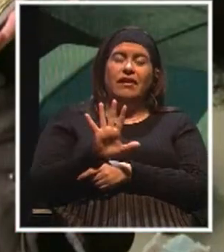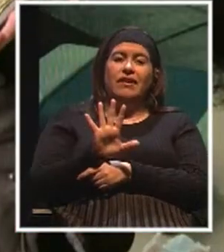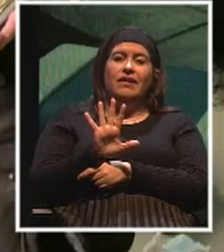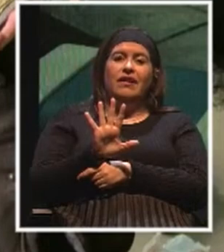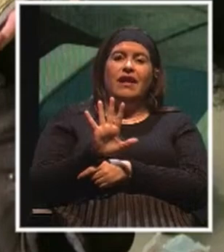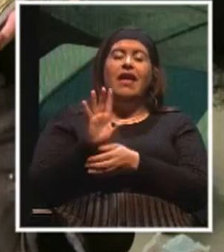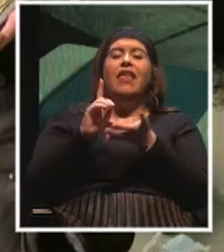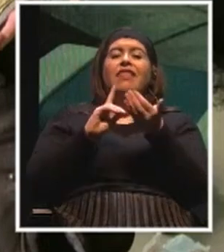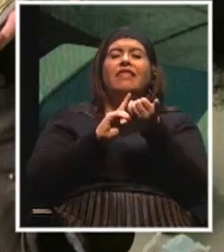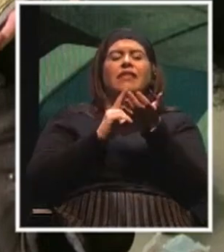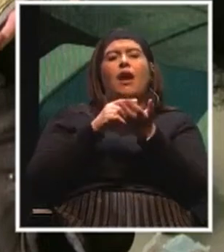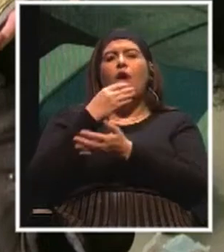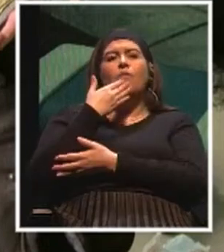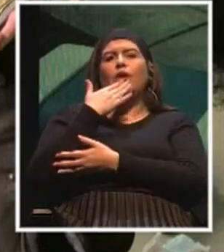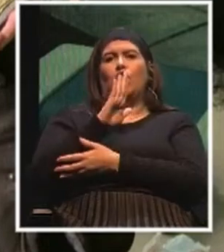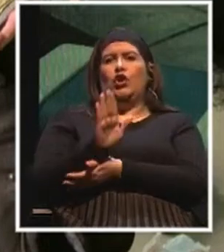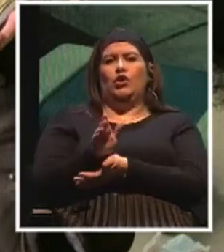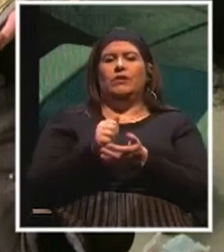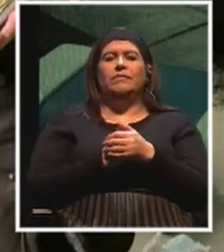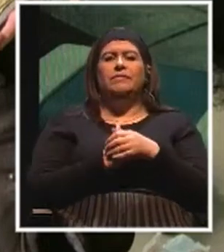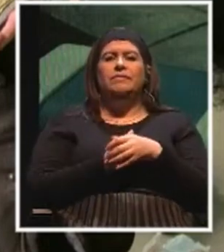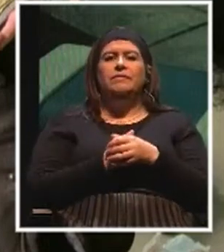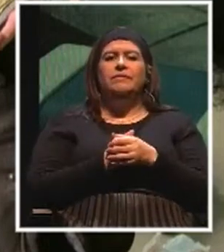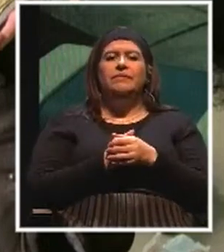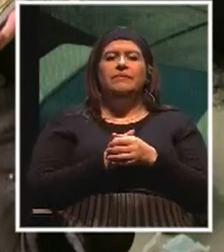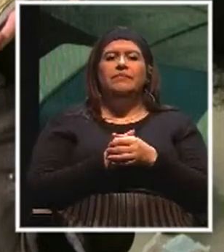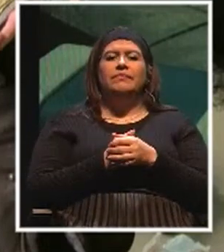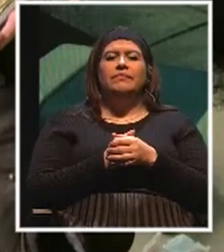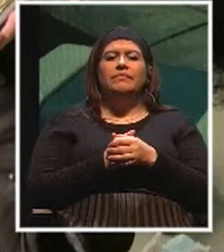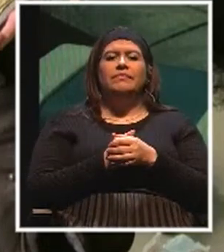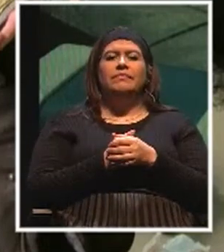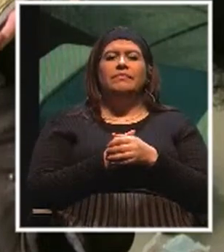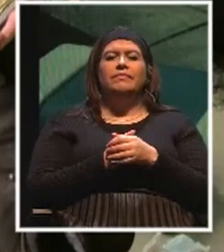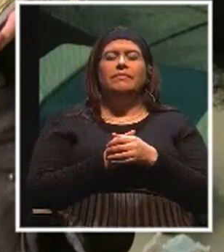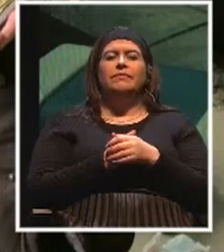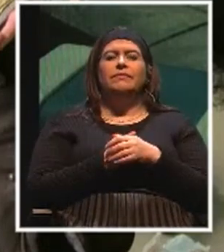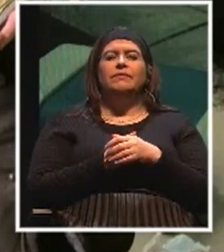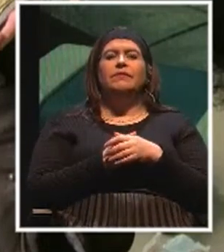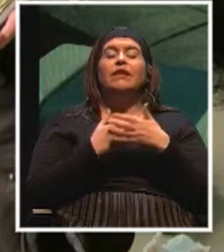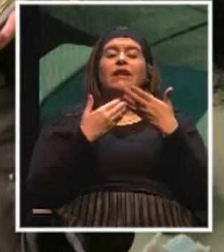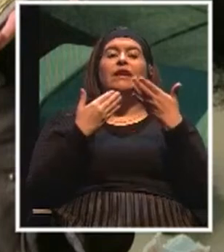And that's me with Tyrion Lannister's dagger.